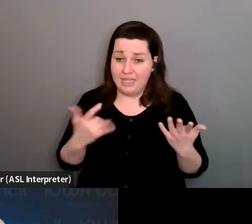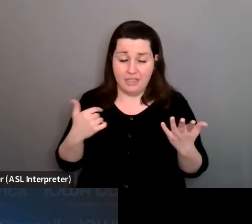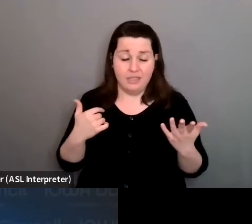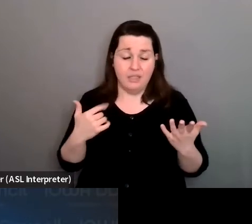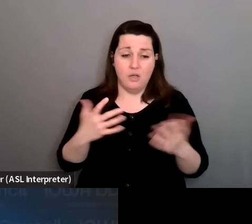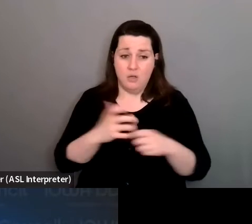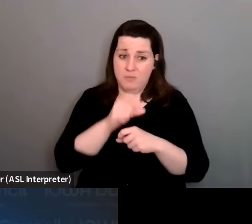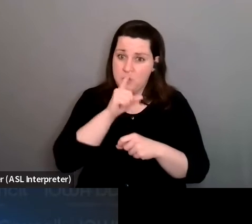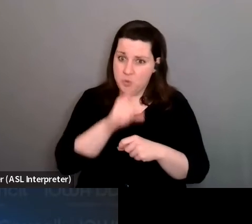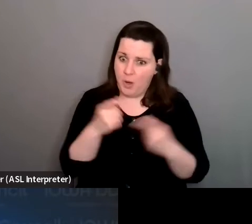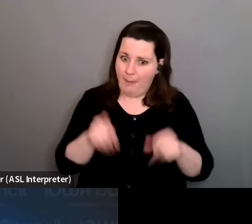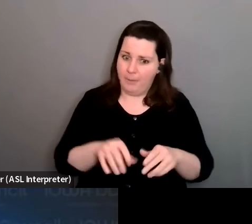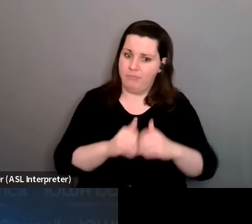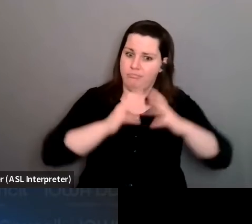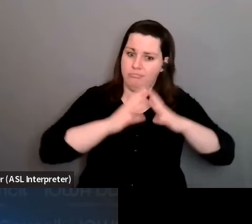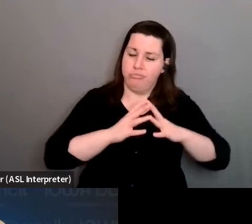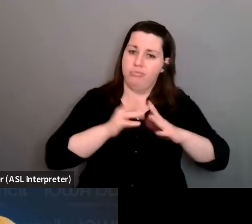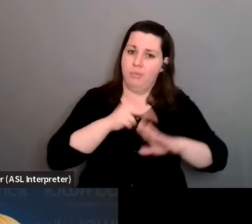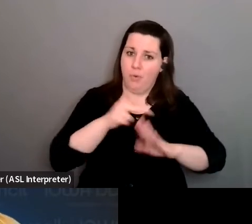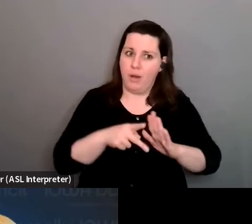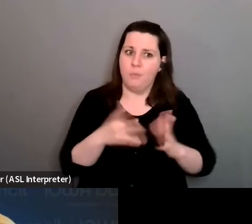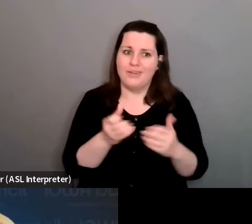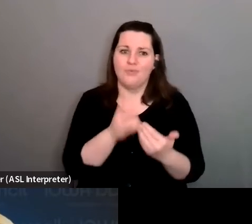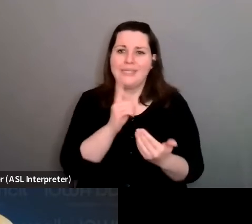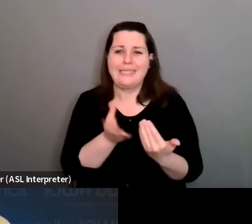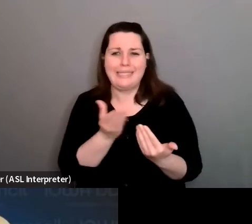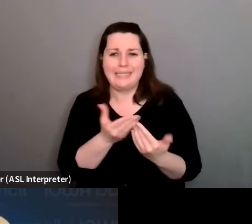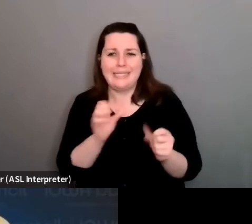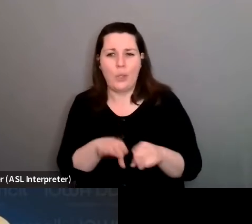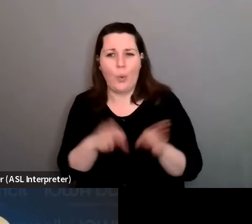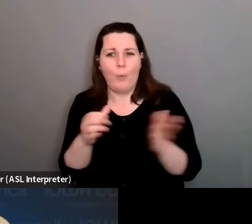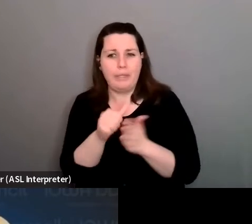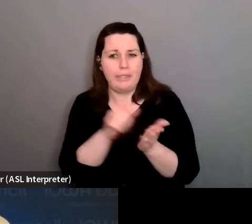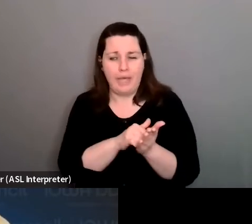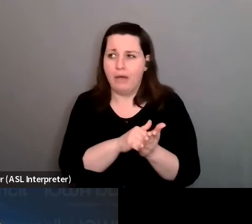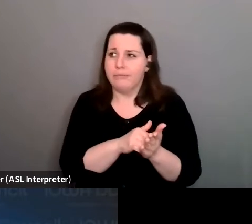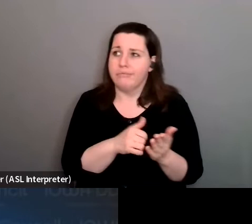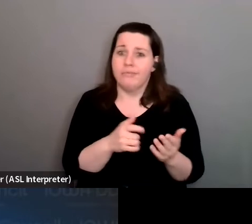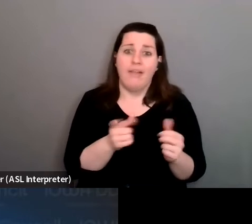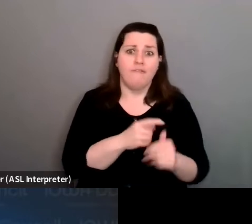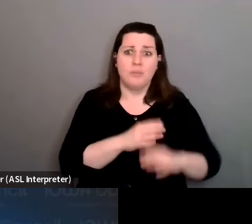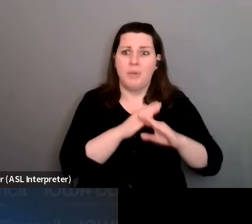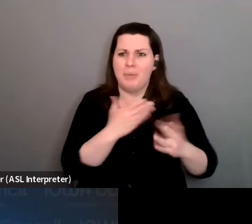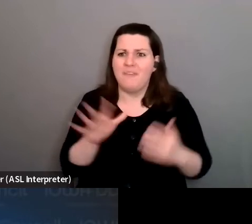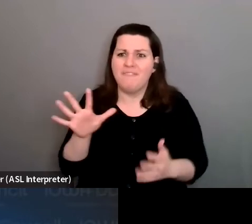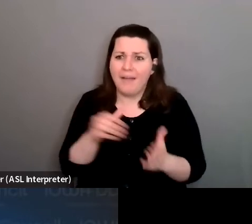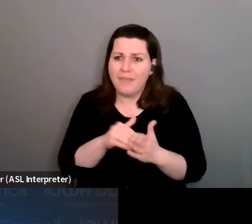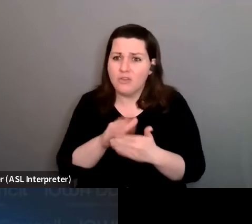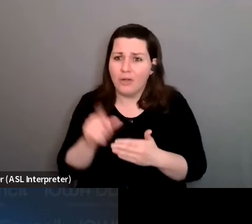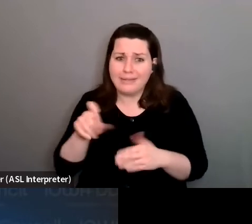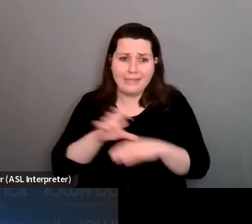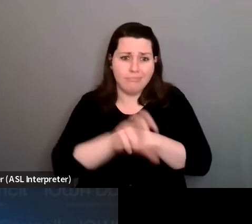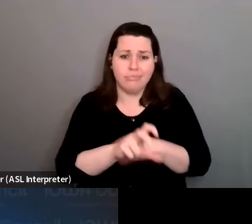we made it easy for people to open an account. First barrier could be you need to have $5,000 to open the